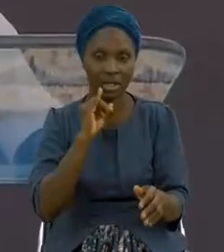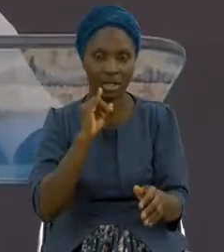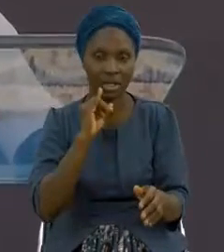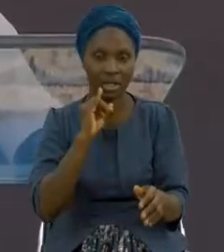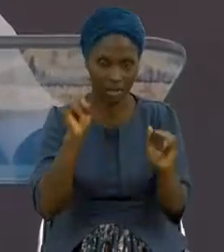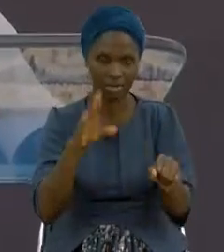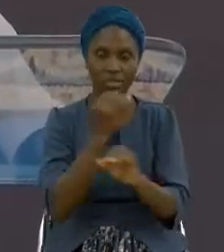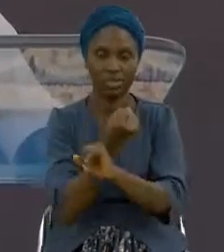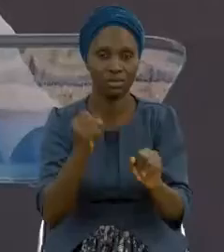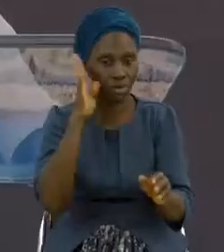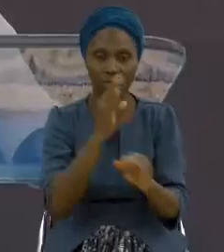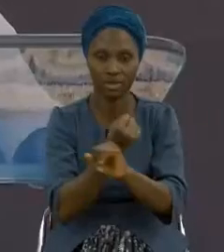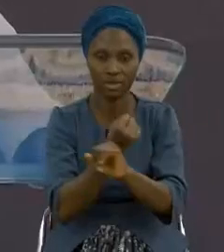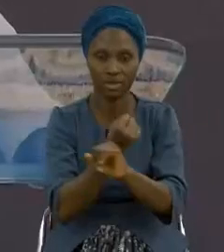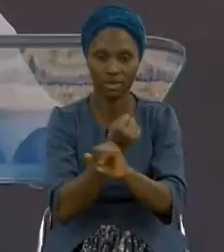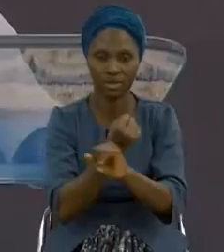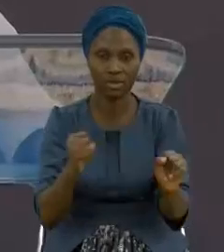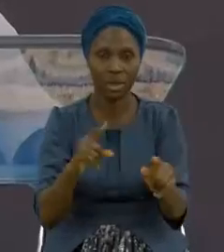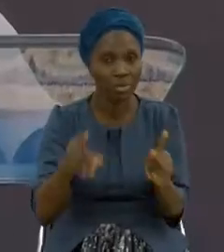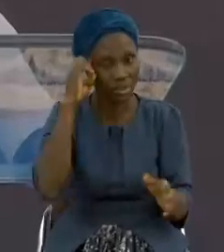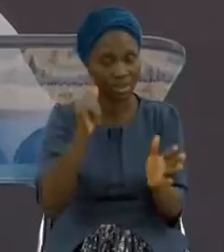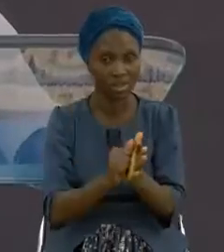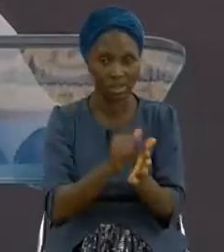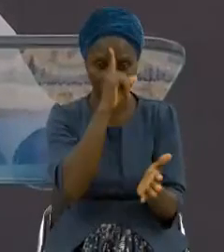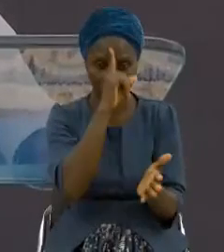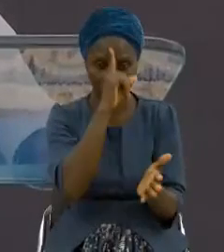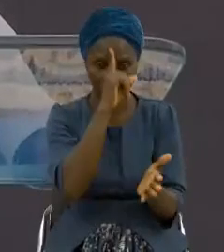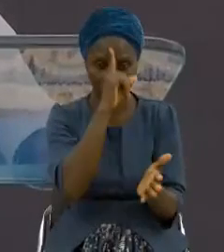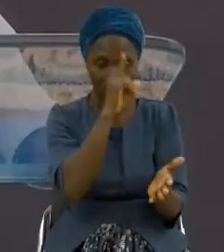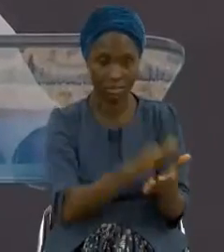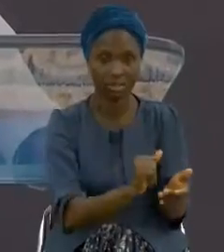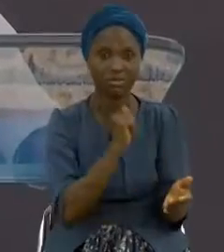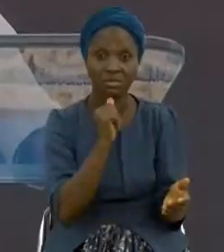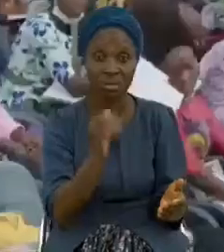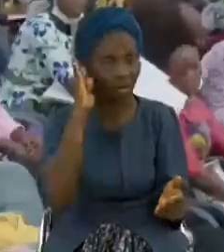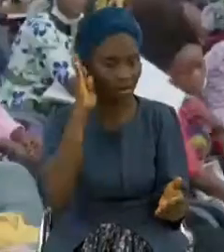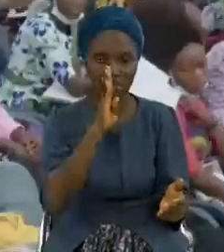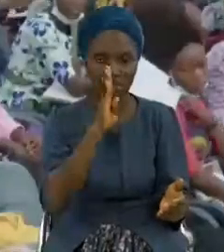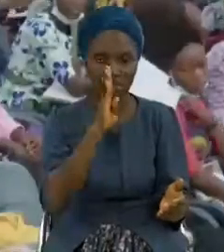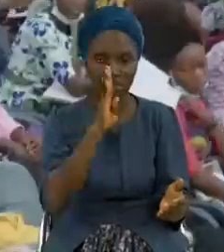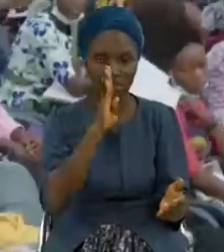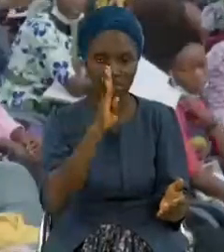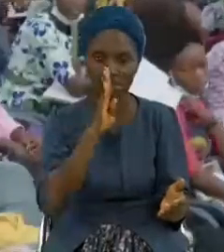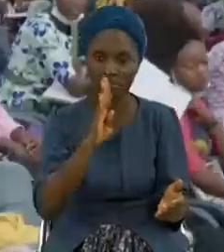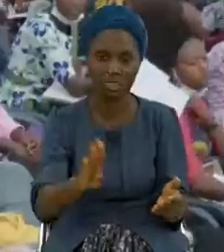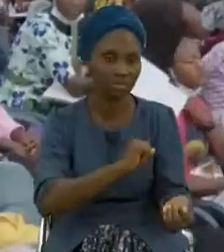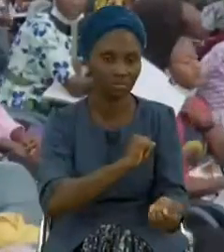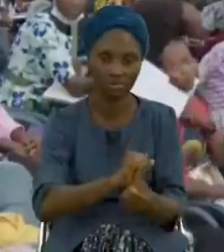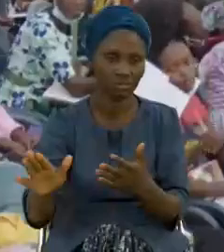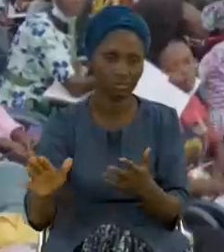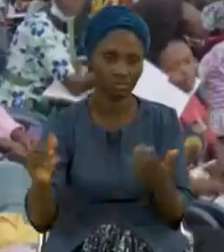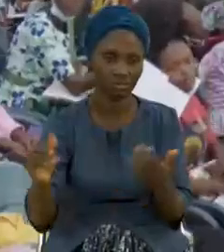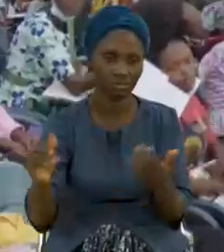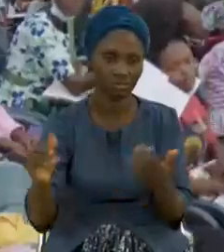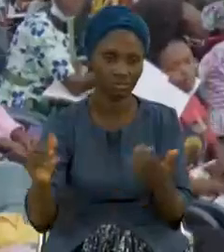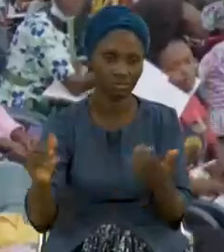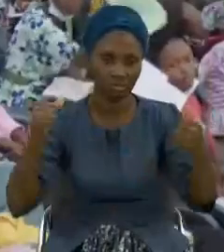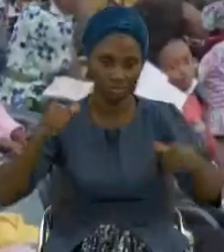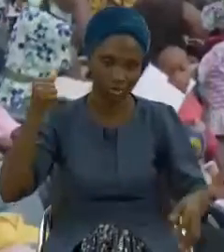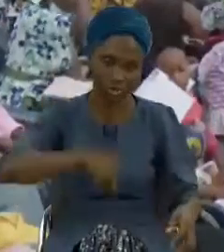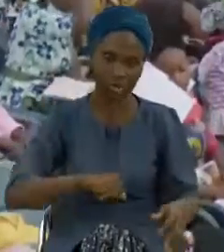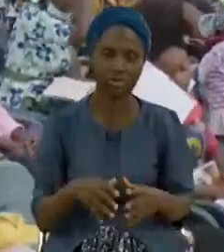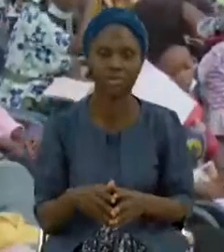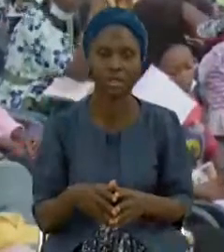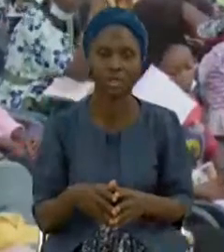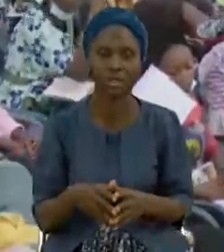not shall be damned. I pray you will not be damned. Amen. You'll be among the